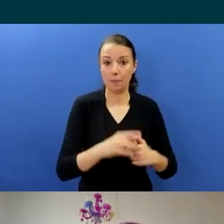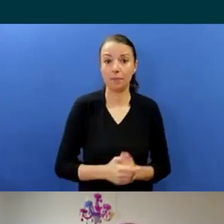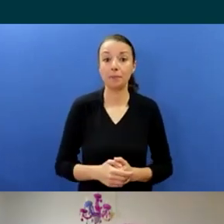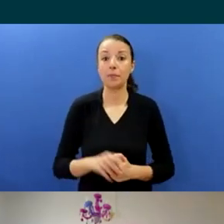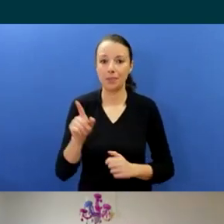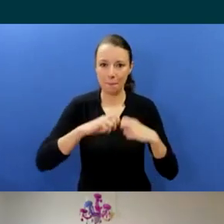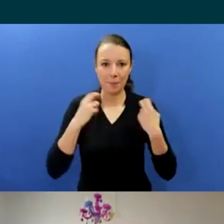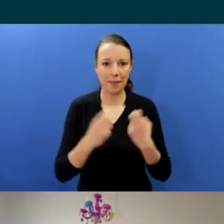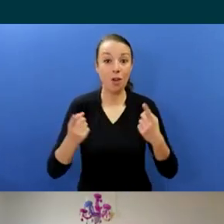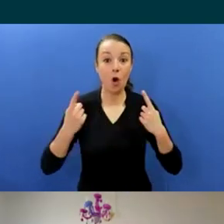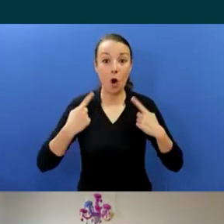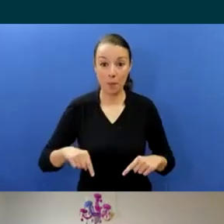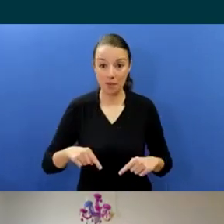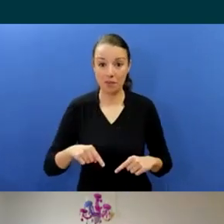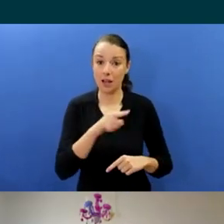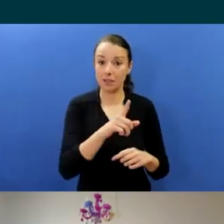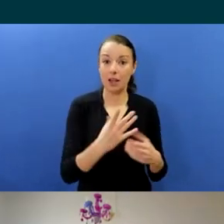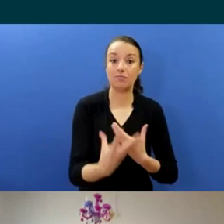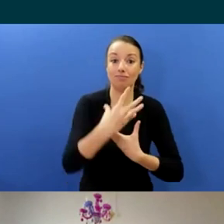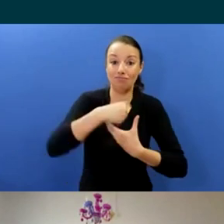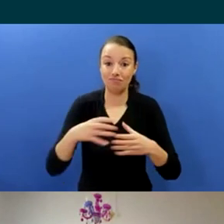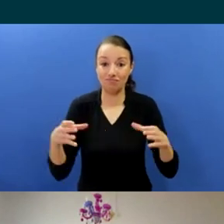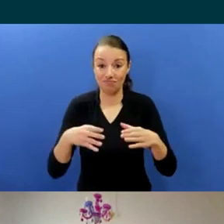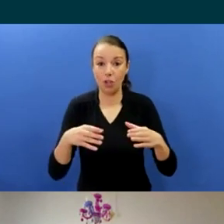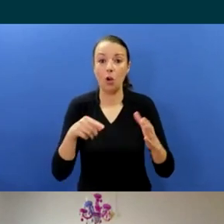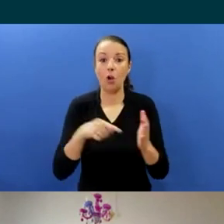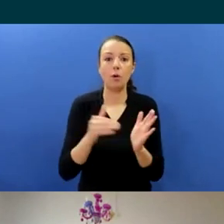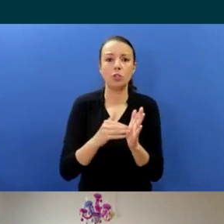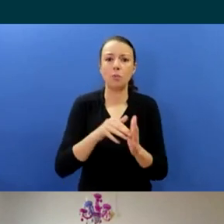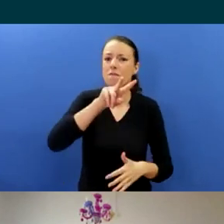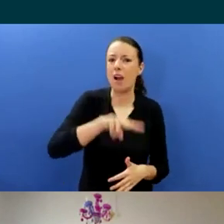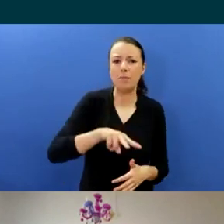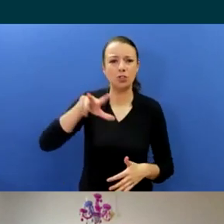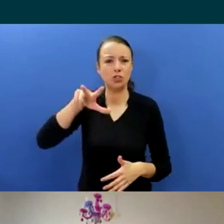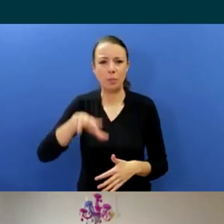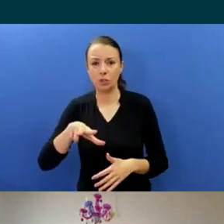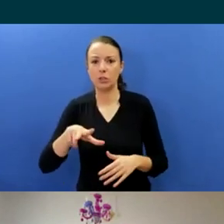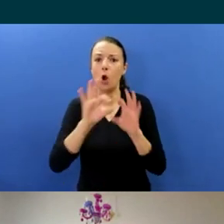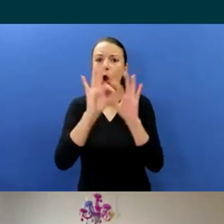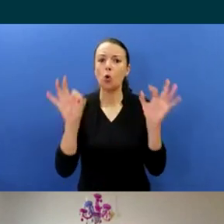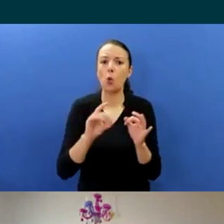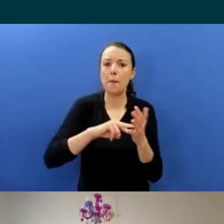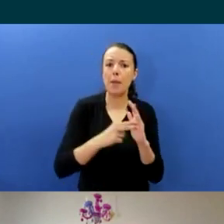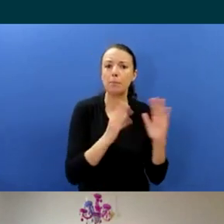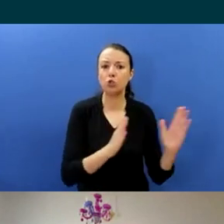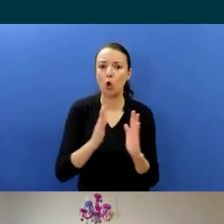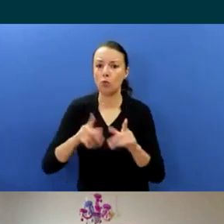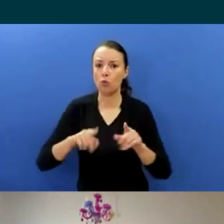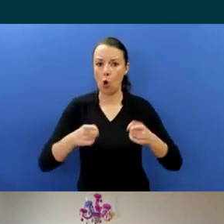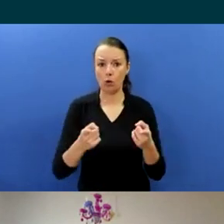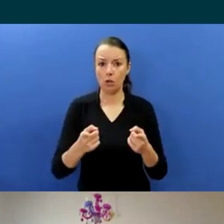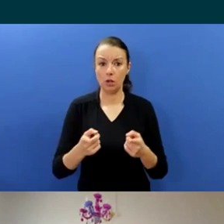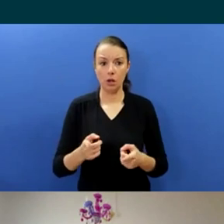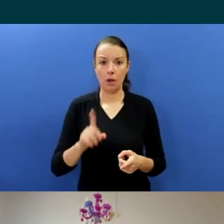about 2 to 3 months. I mean, it's not something that you can organize in a moment or in a week or